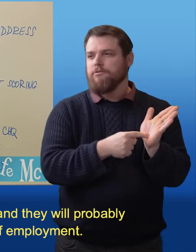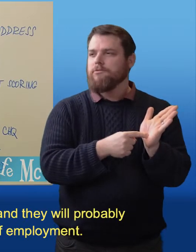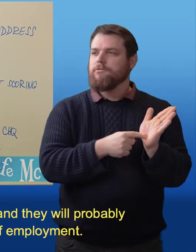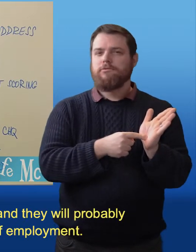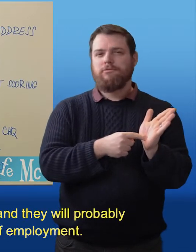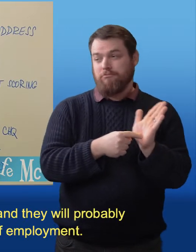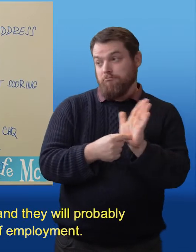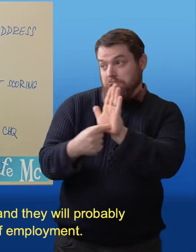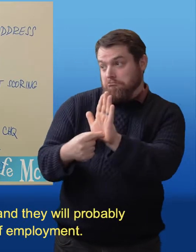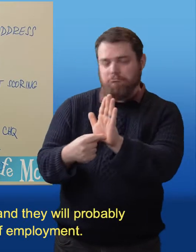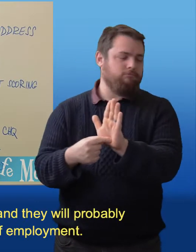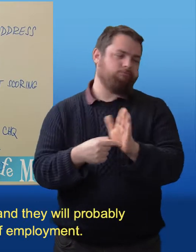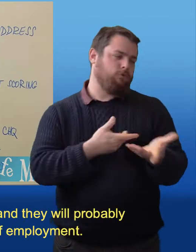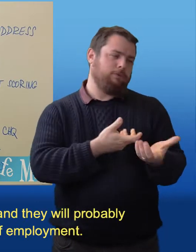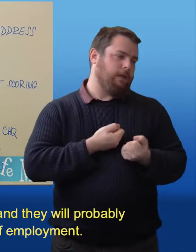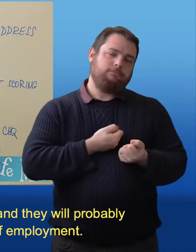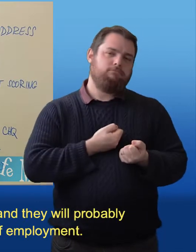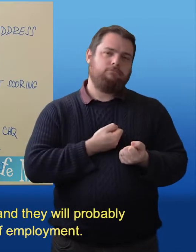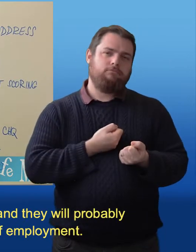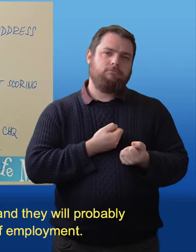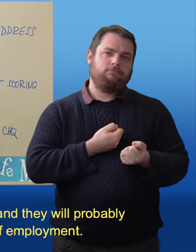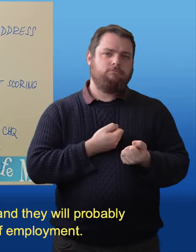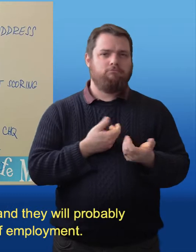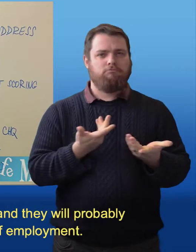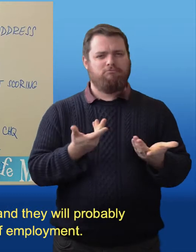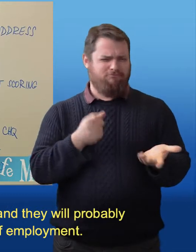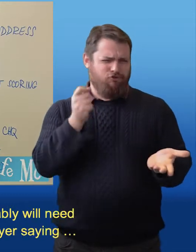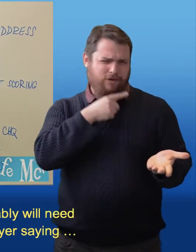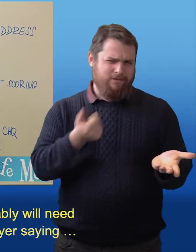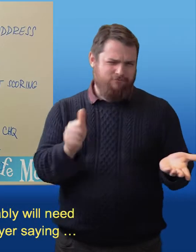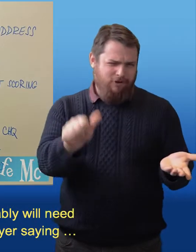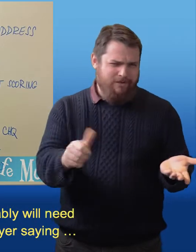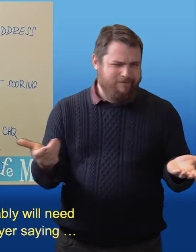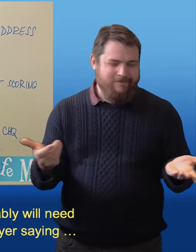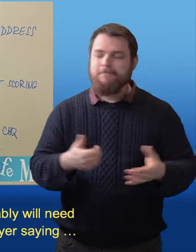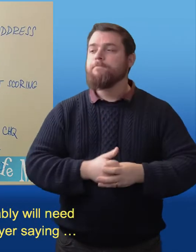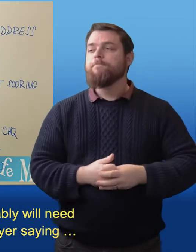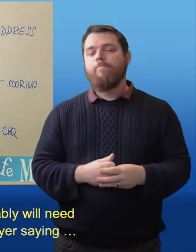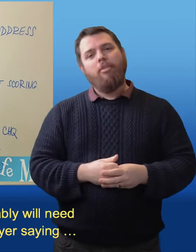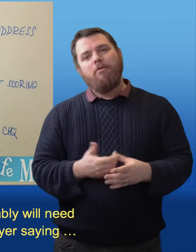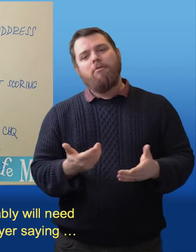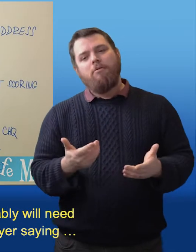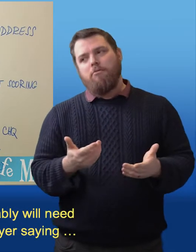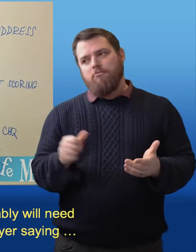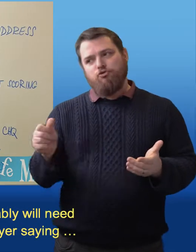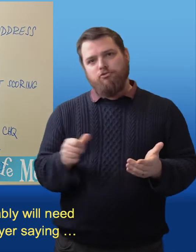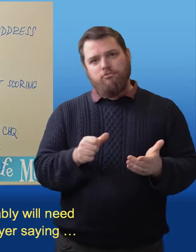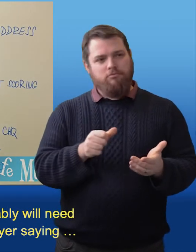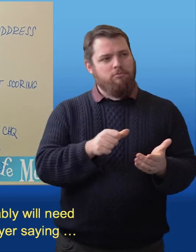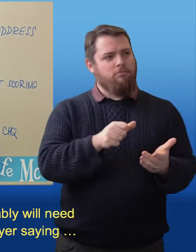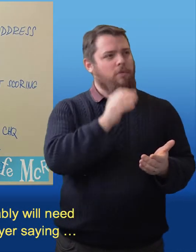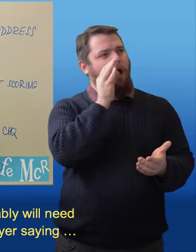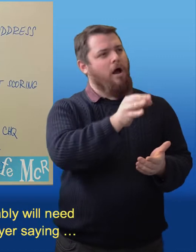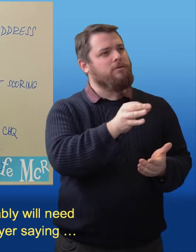for, and they will probably not accept it as a proof of employment. Very strange. You probably will need